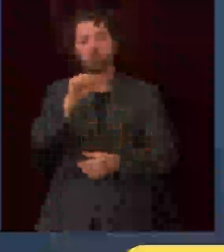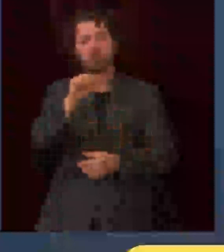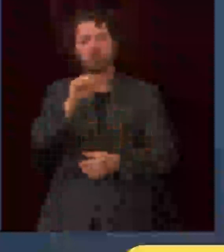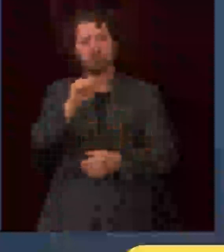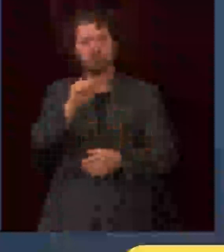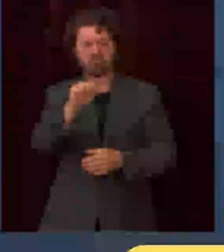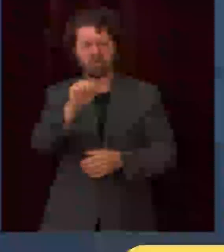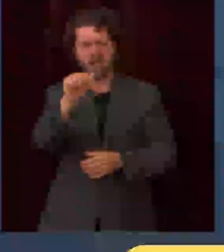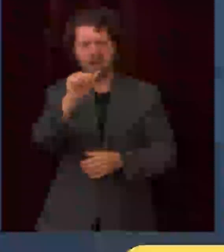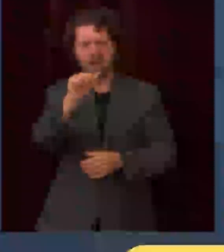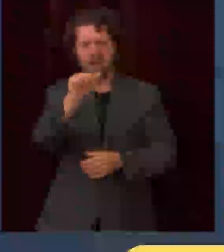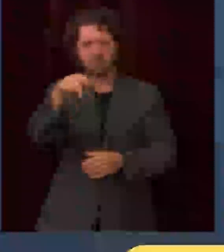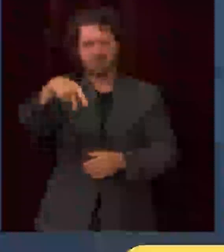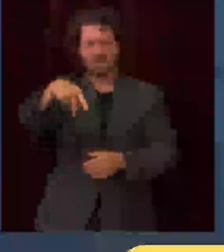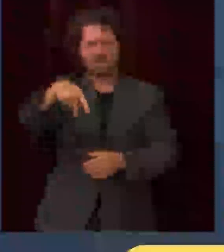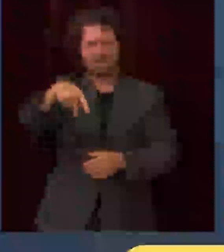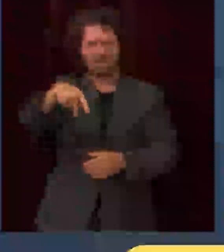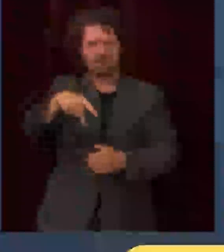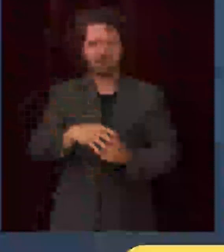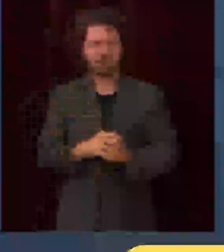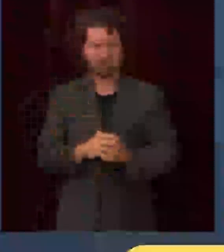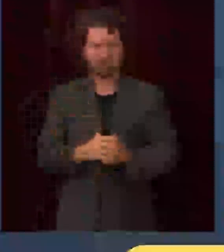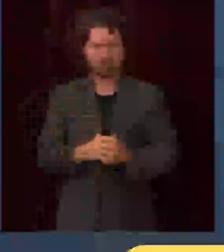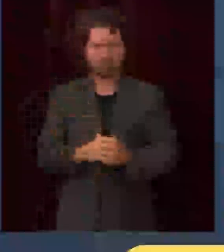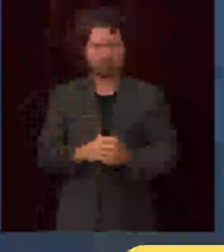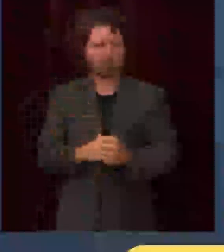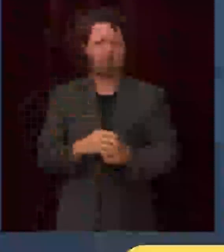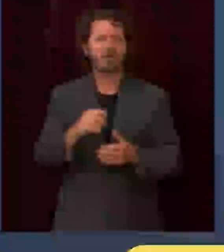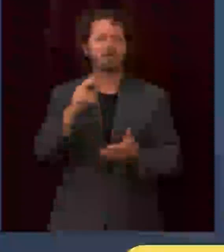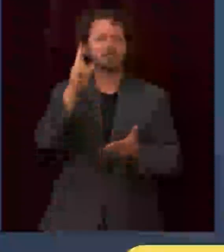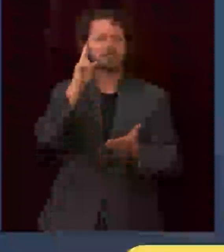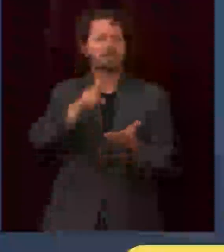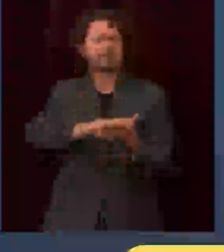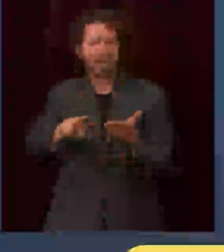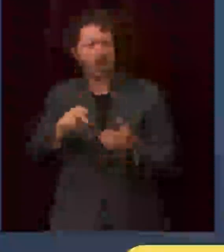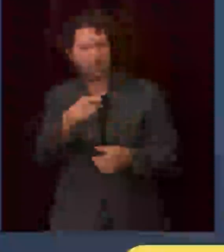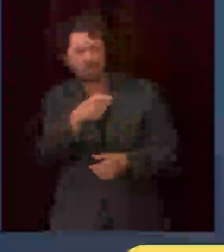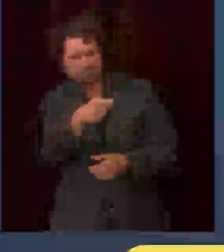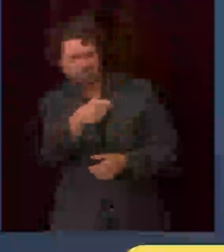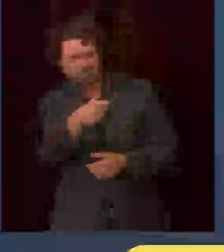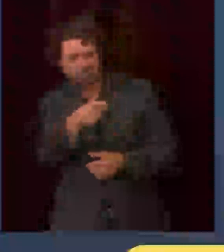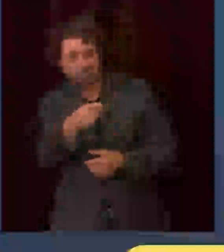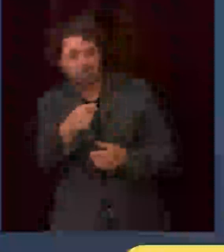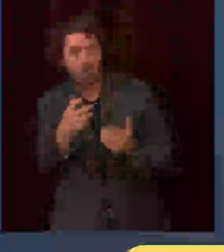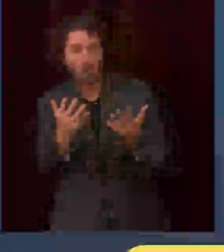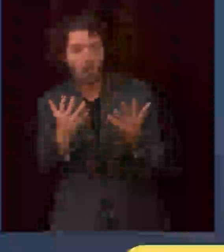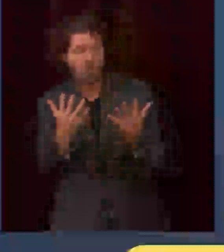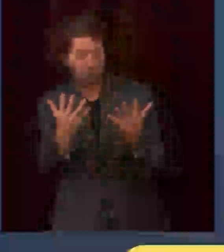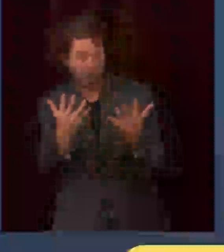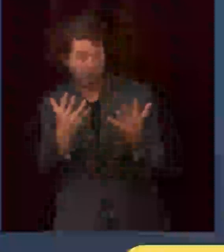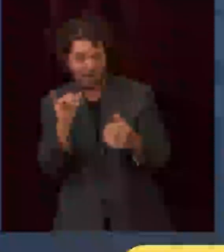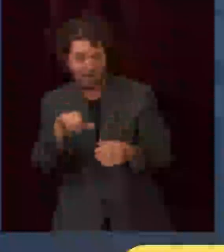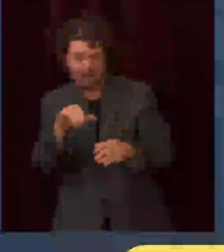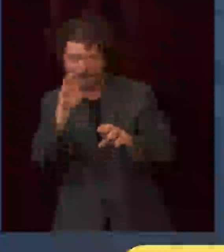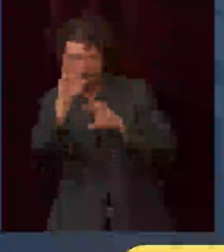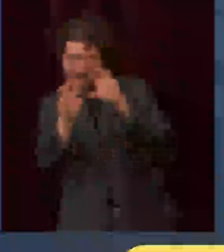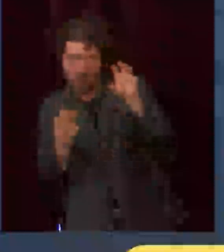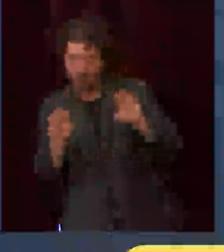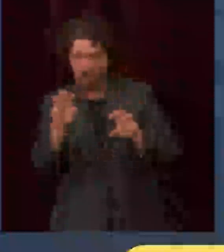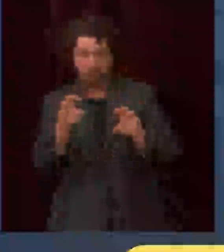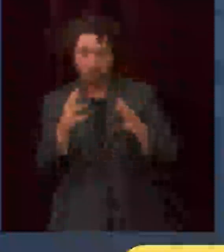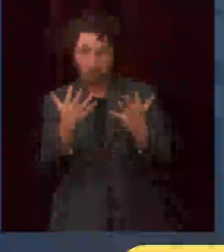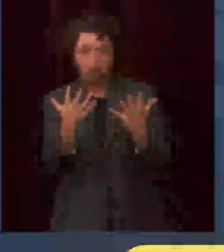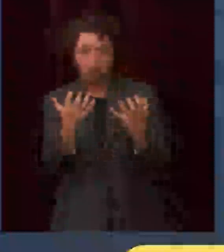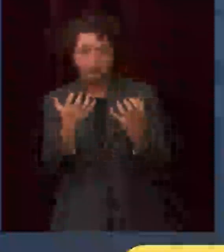once a county applies under these new benchmarks, is there an estimate on how long a decision on an application will take? And what's the likelihood